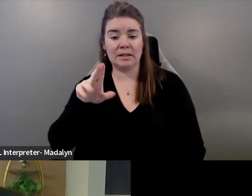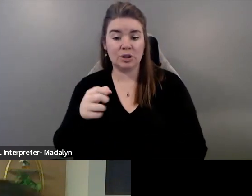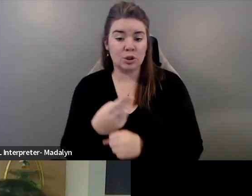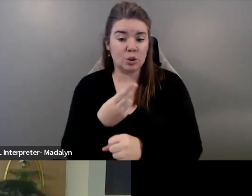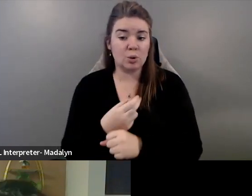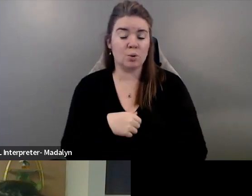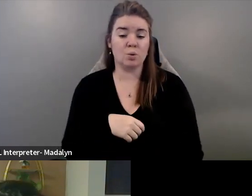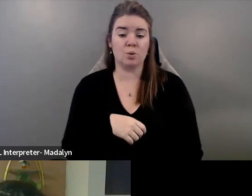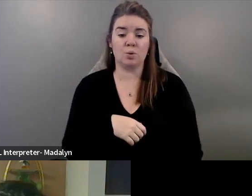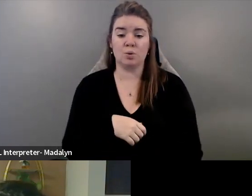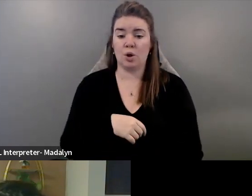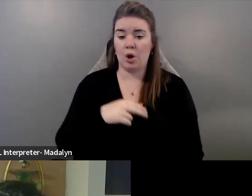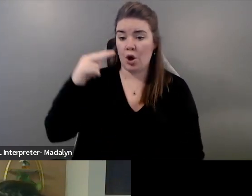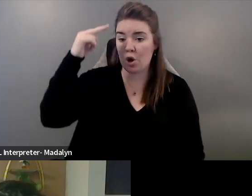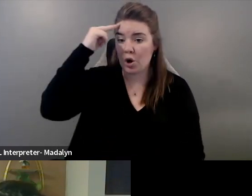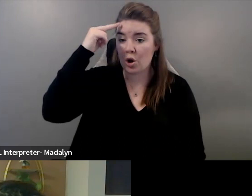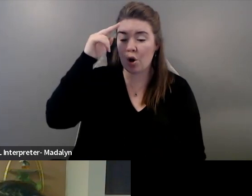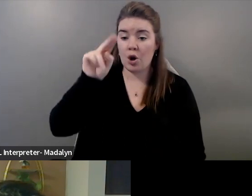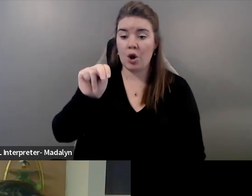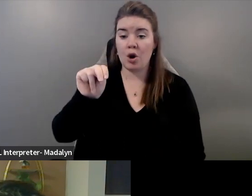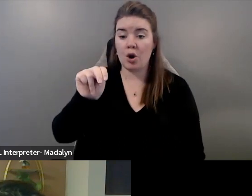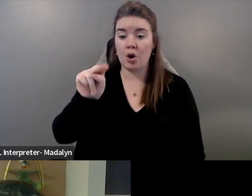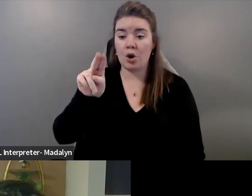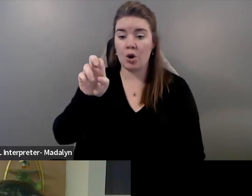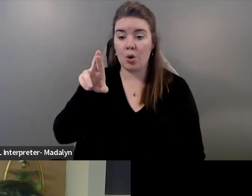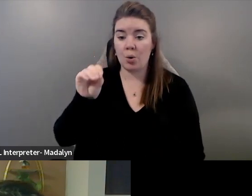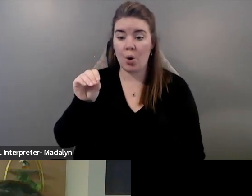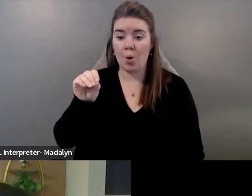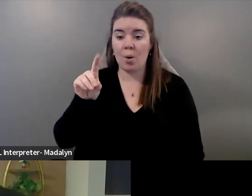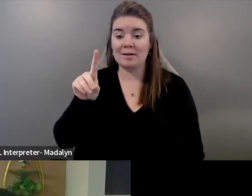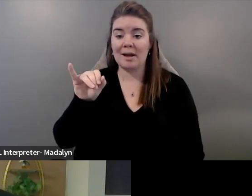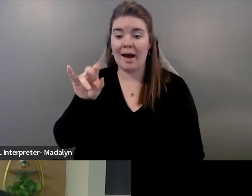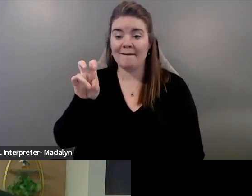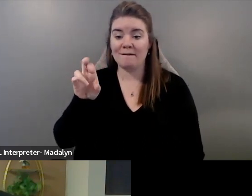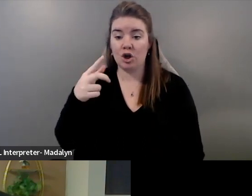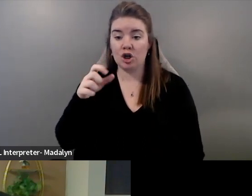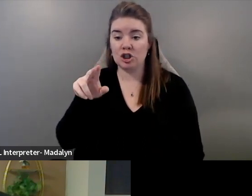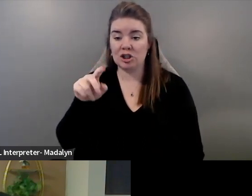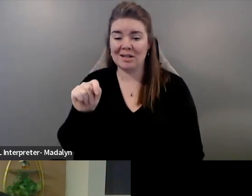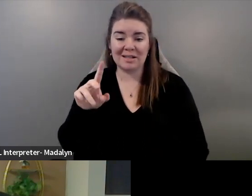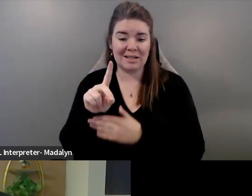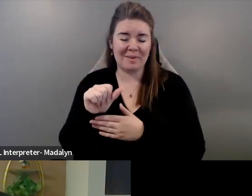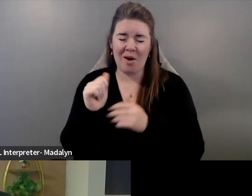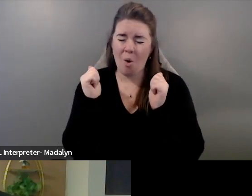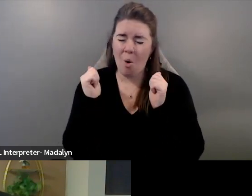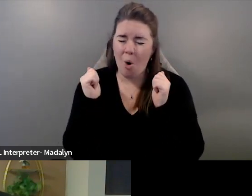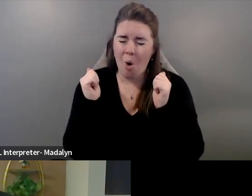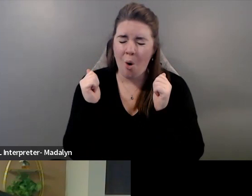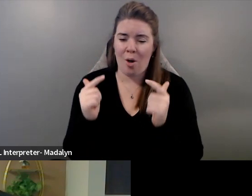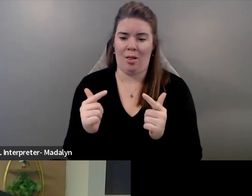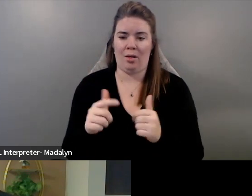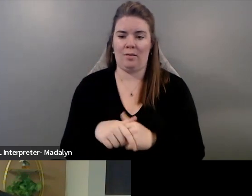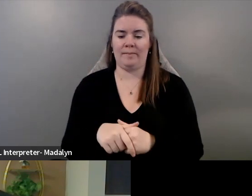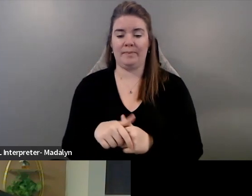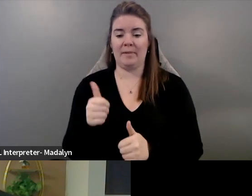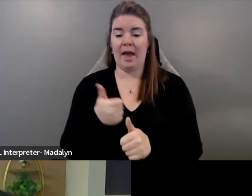neurodivergent disabilities like myself. We want everything. Granted, every council is going to have a limit